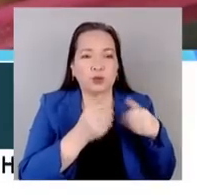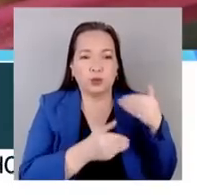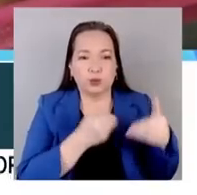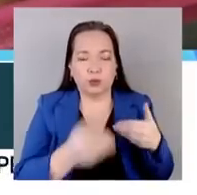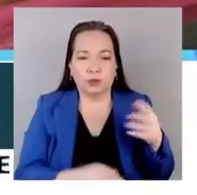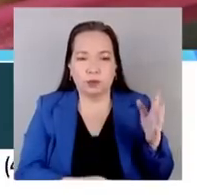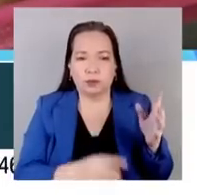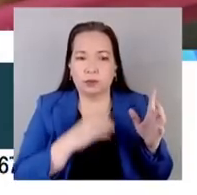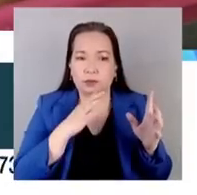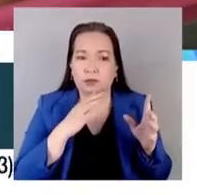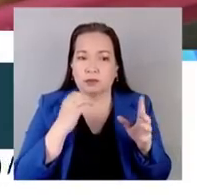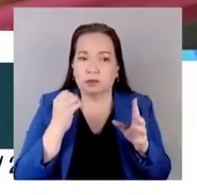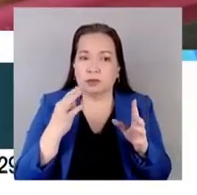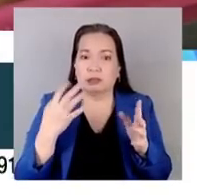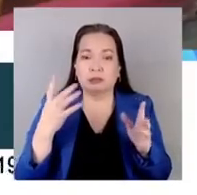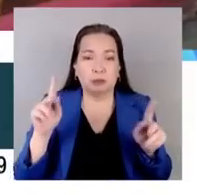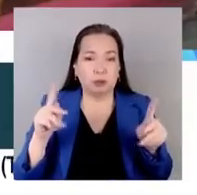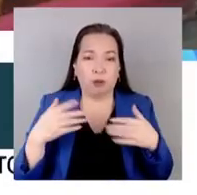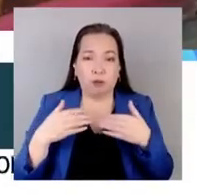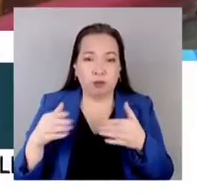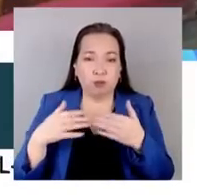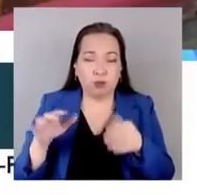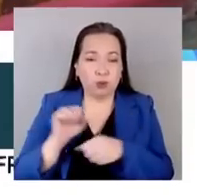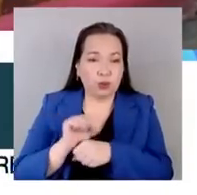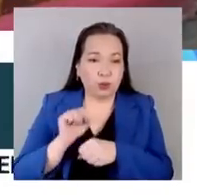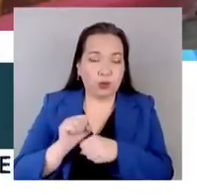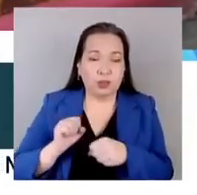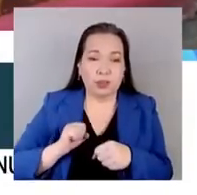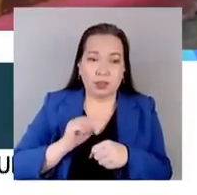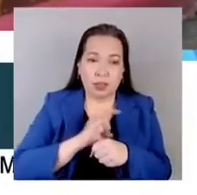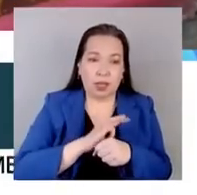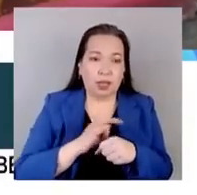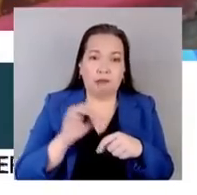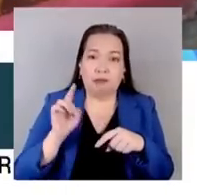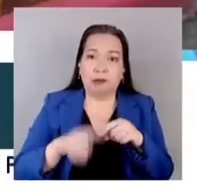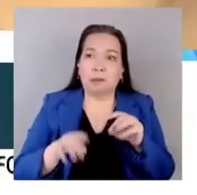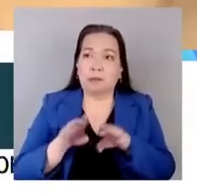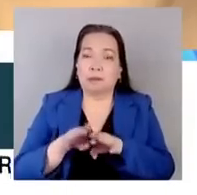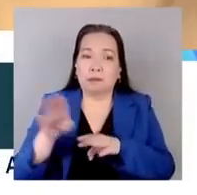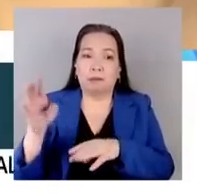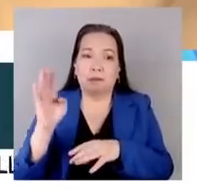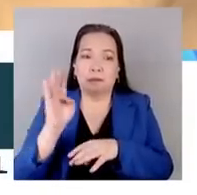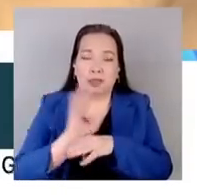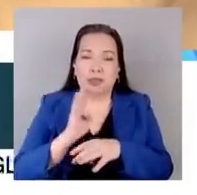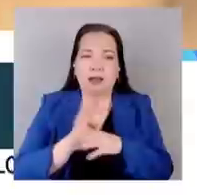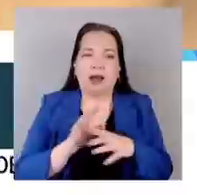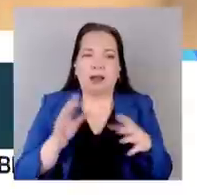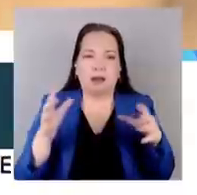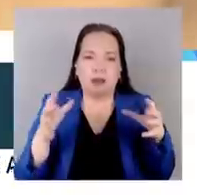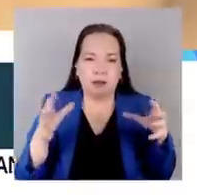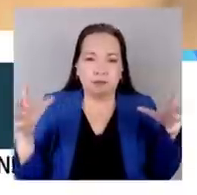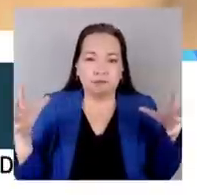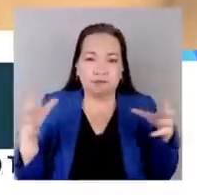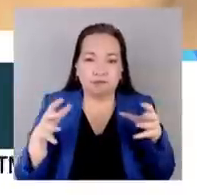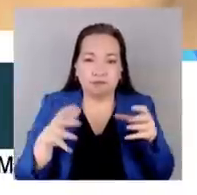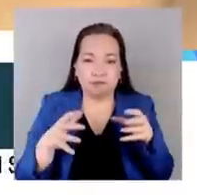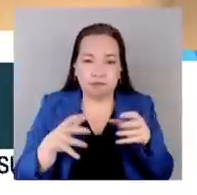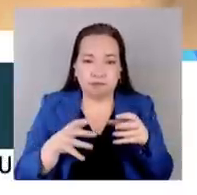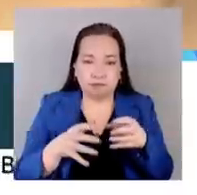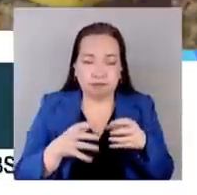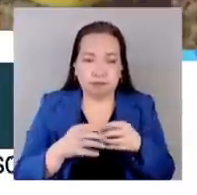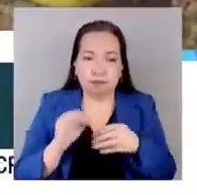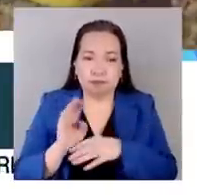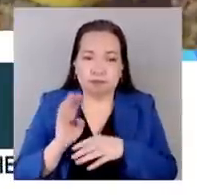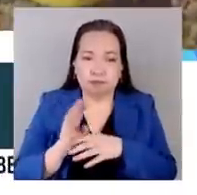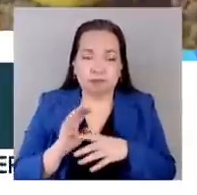Tatanggalin sila ng tao, hindi na nila kaya. Imbis na mag-expand sila ng negosyo, baka lumiit ang negosyo, mag-shrink ang buong economy